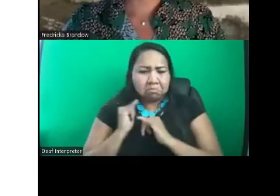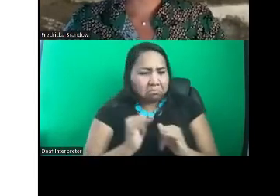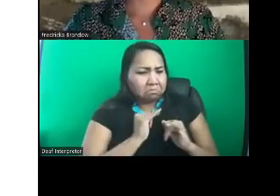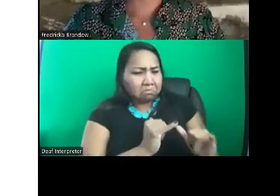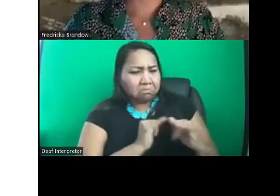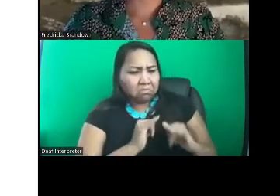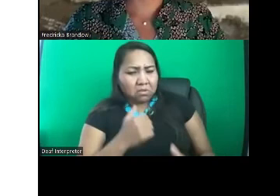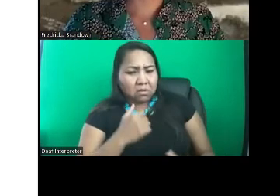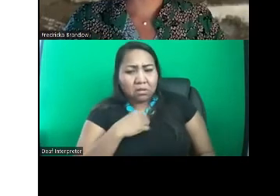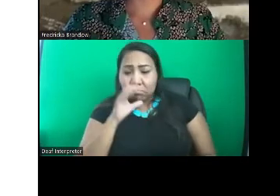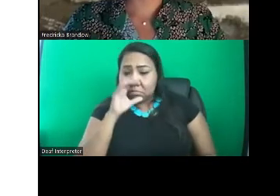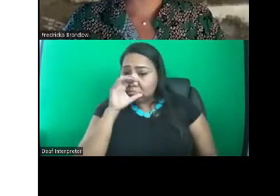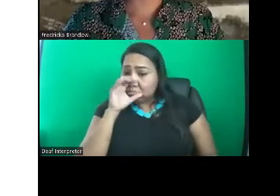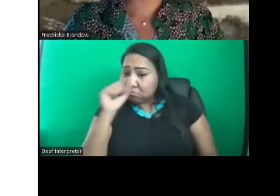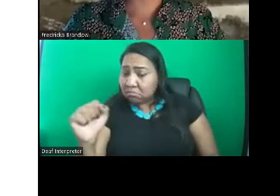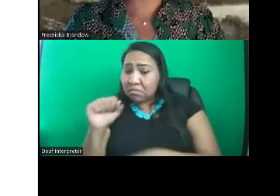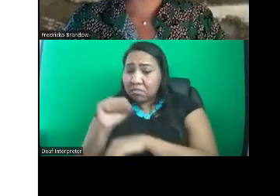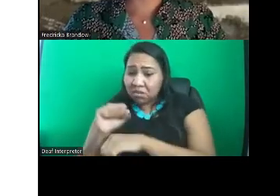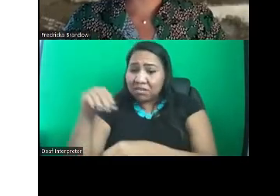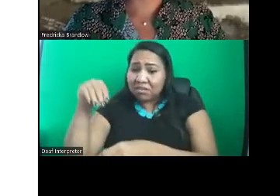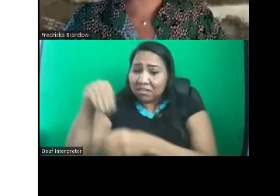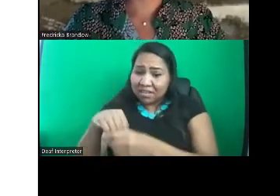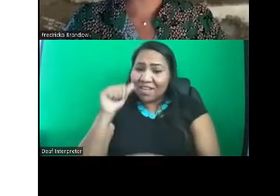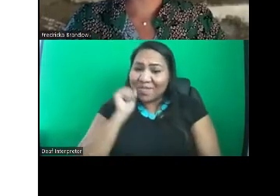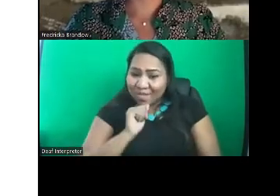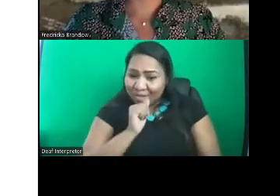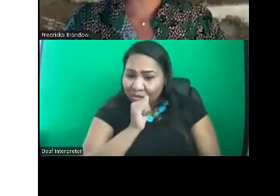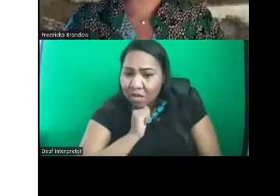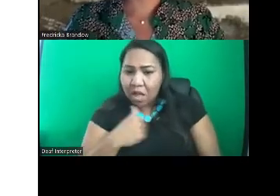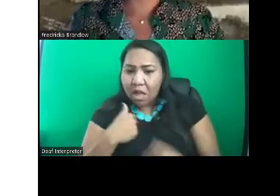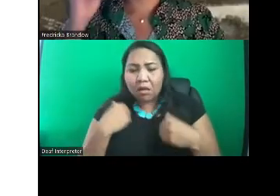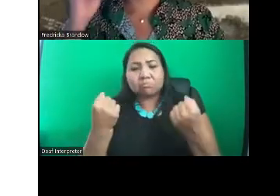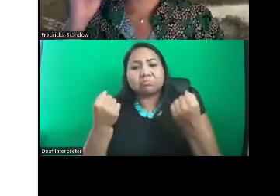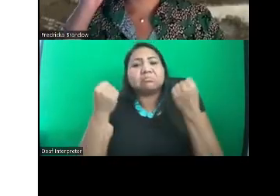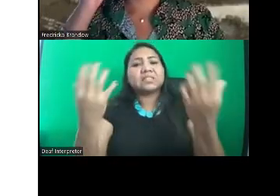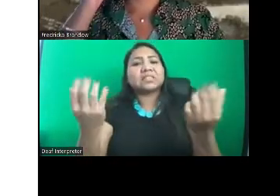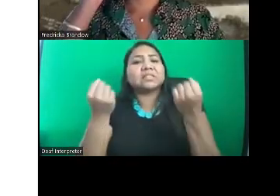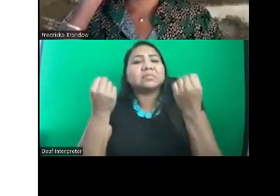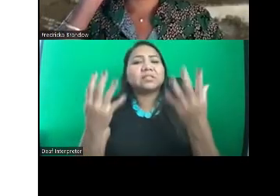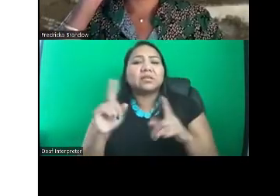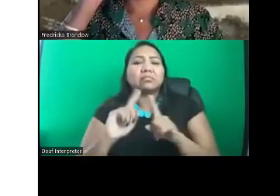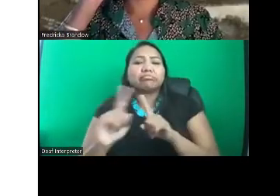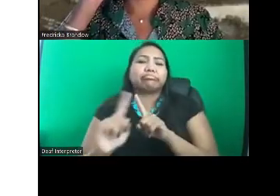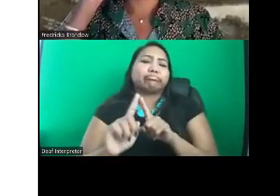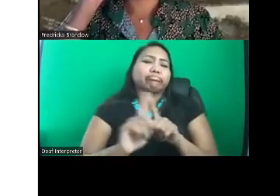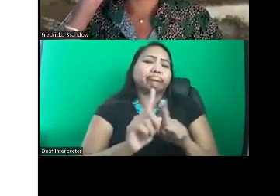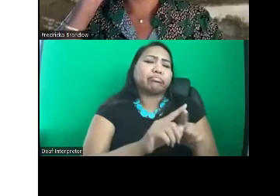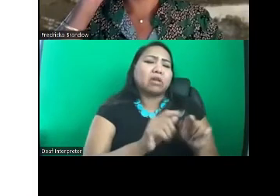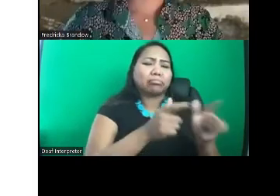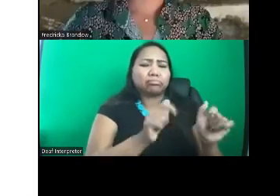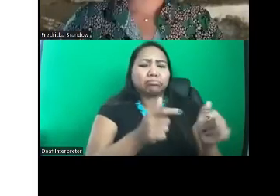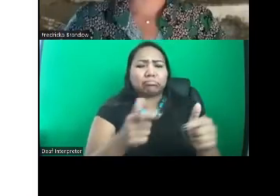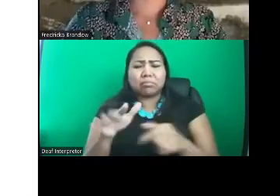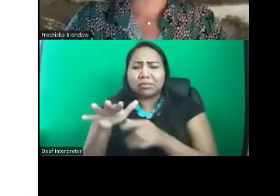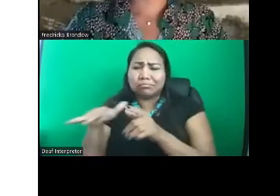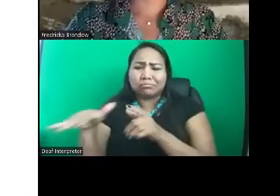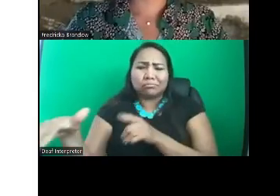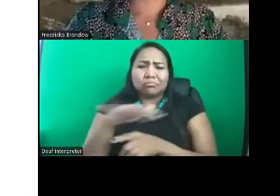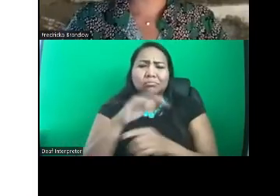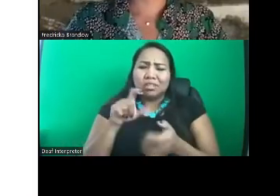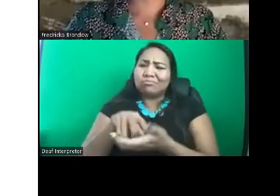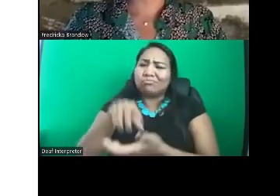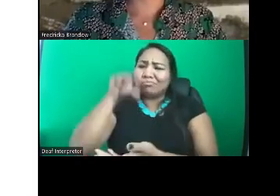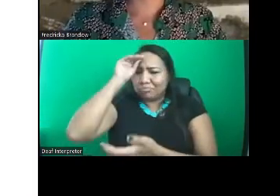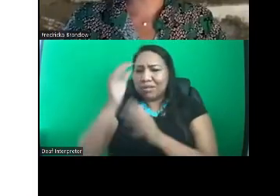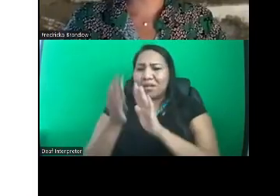Arizona because there's so many tribes. So you had to learn how to generalize our values and